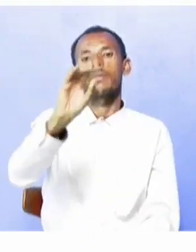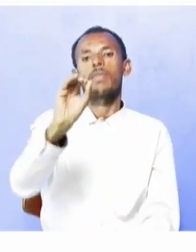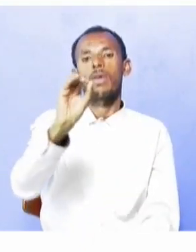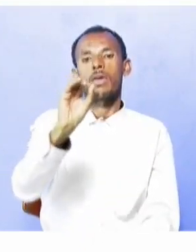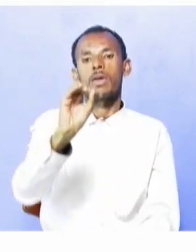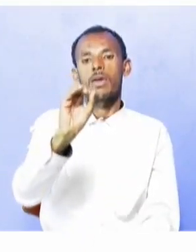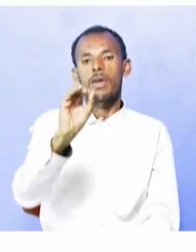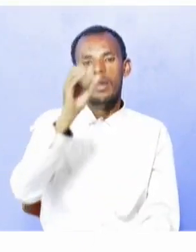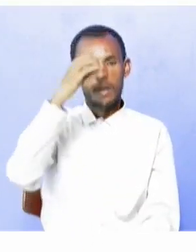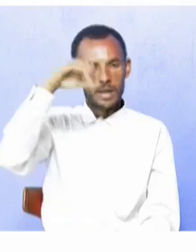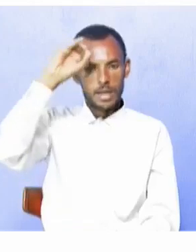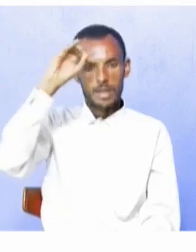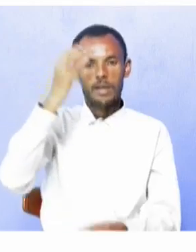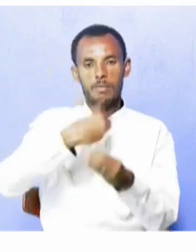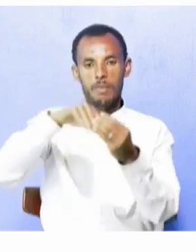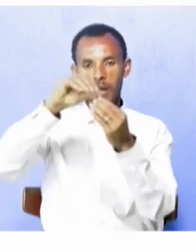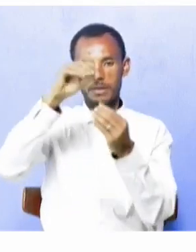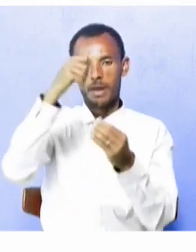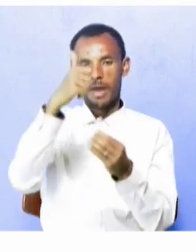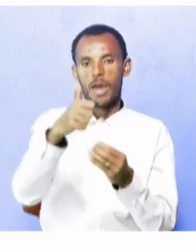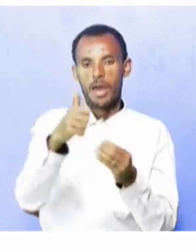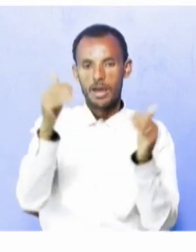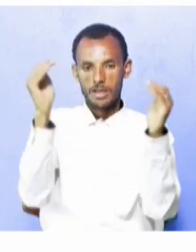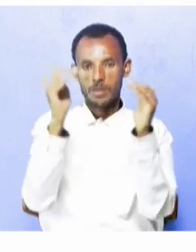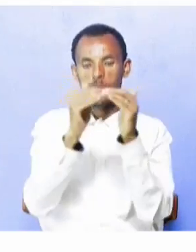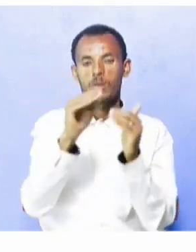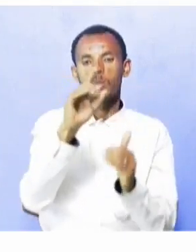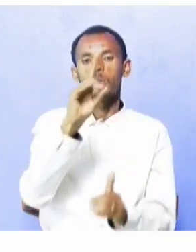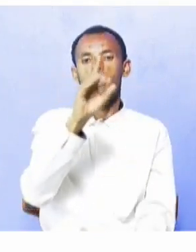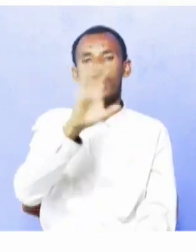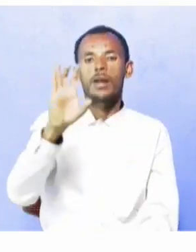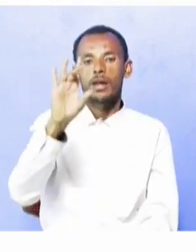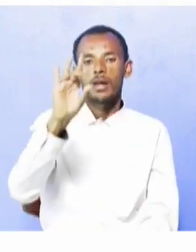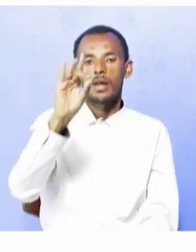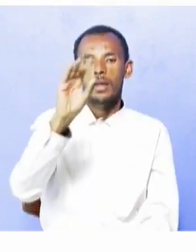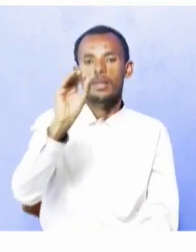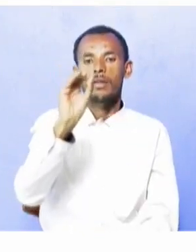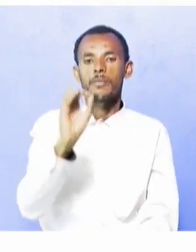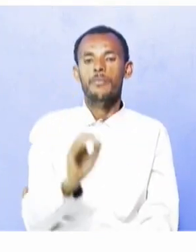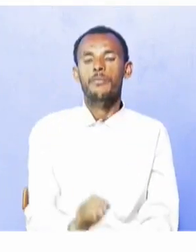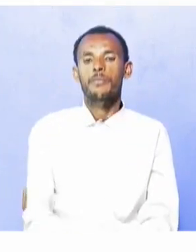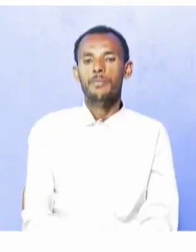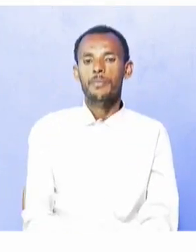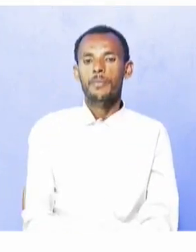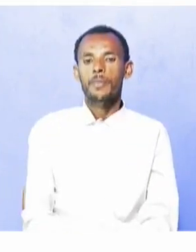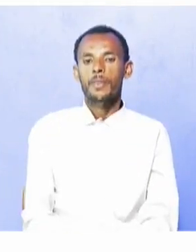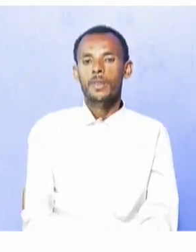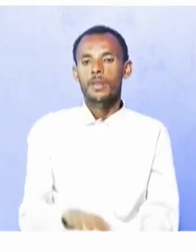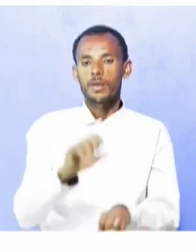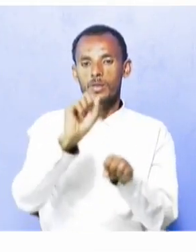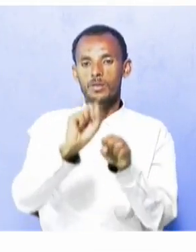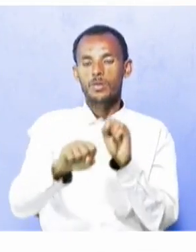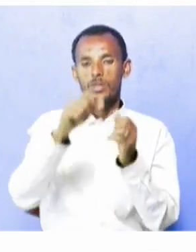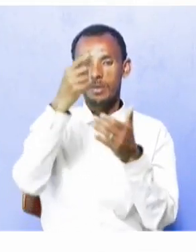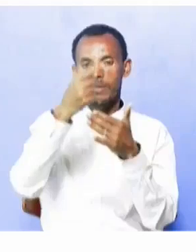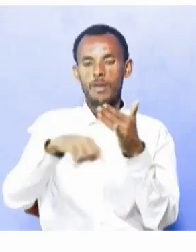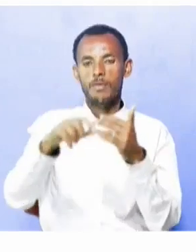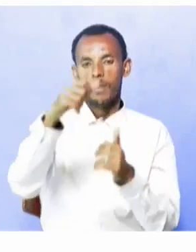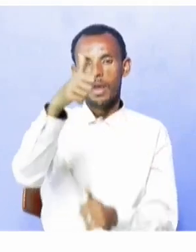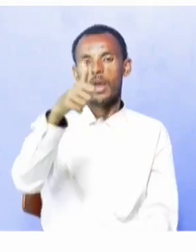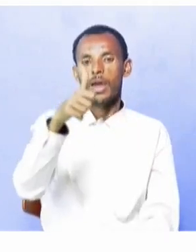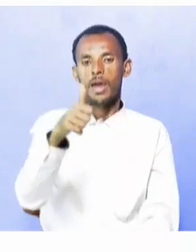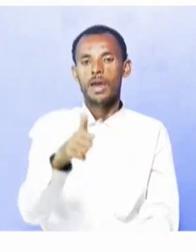70 degree plus A is 180 degree, right? So the value of A